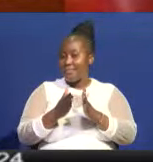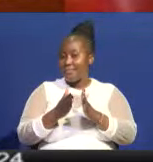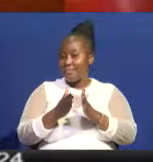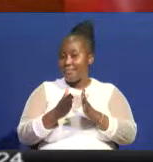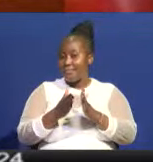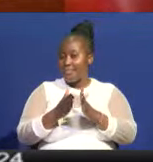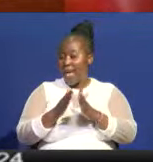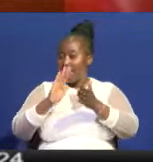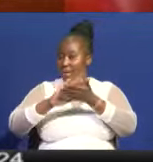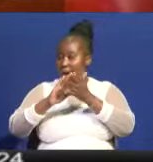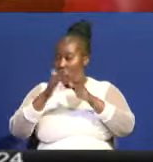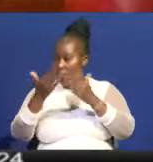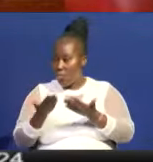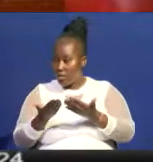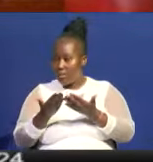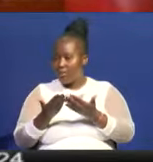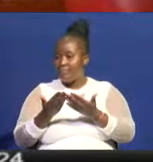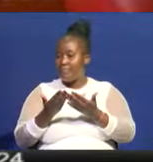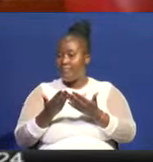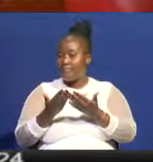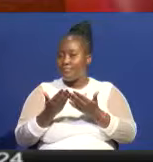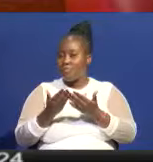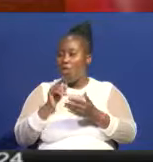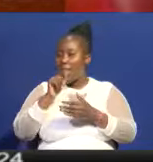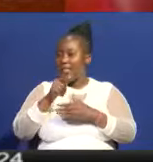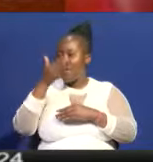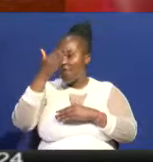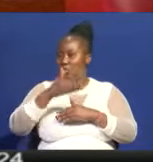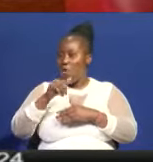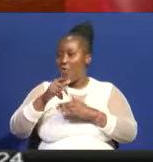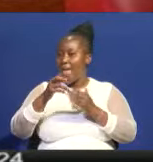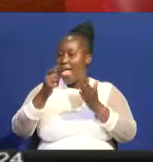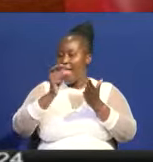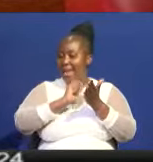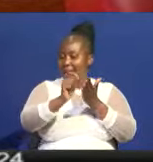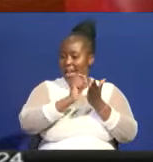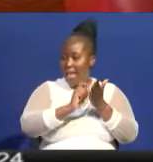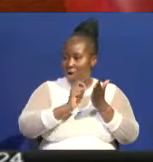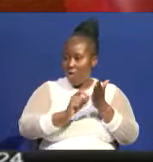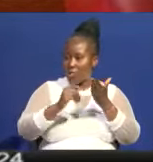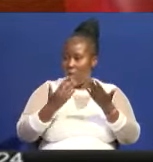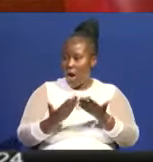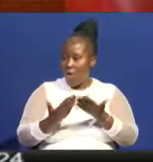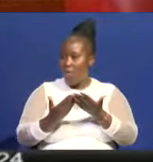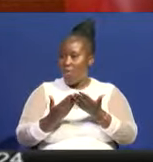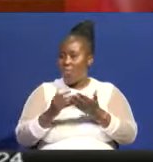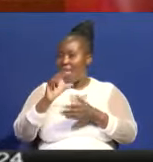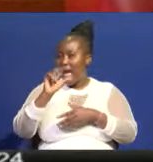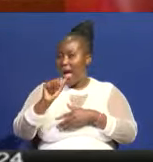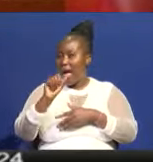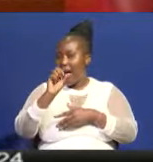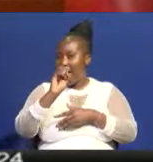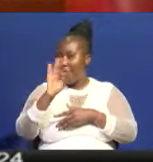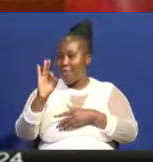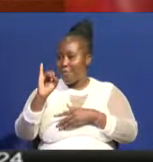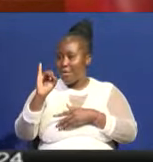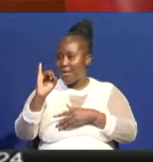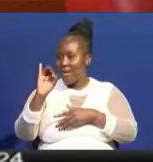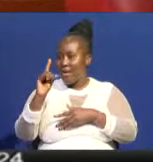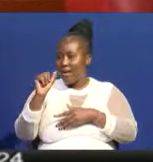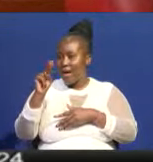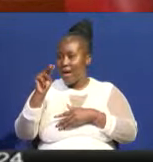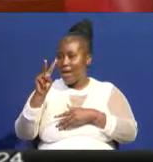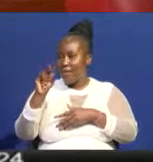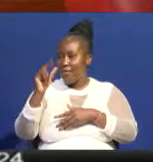It then becomes apparent on the face of the record that the affidavit was